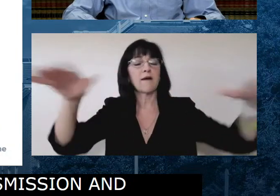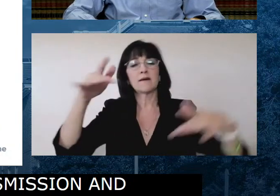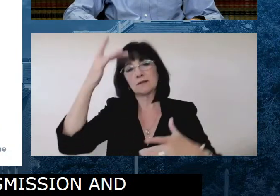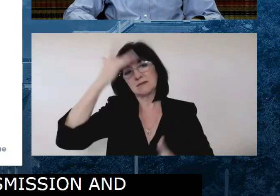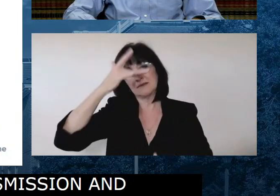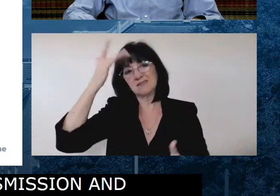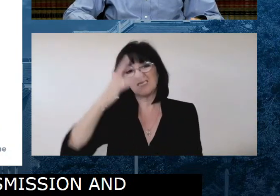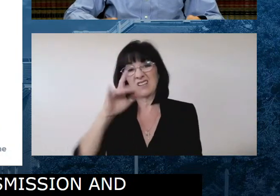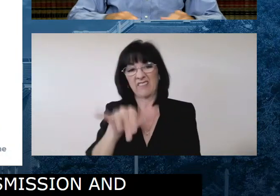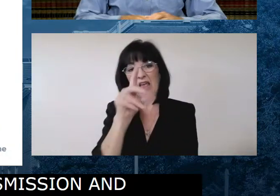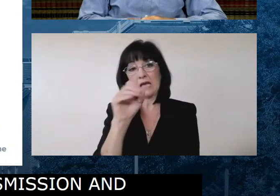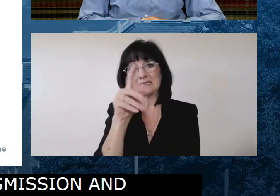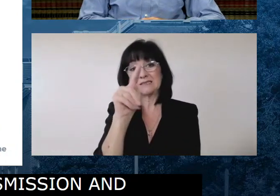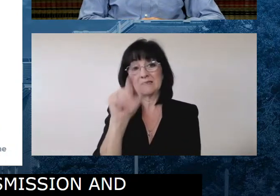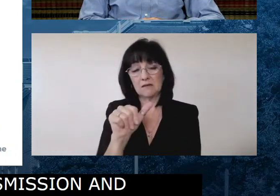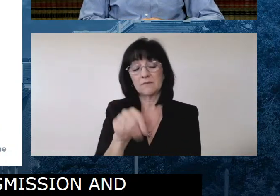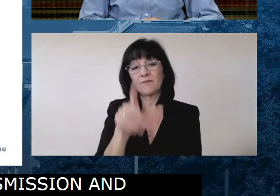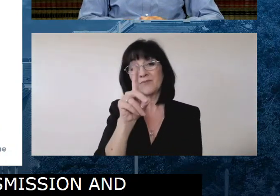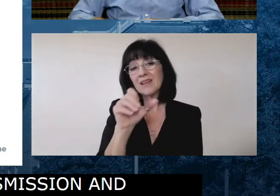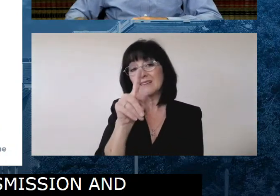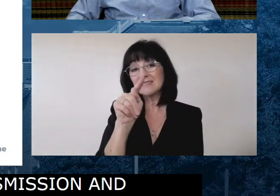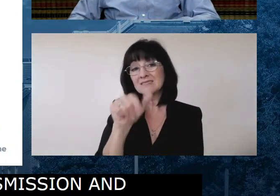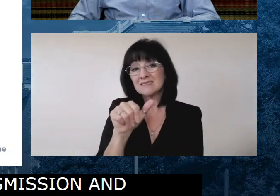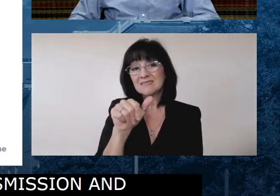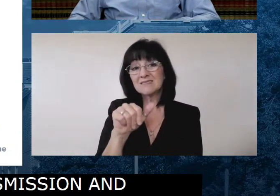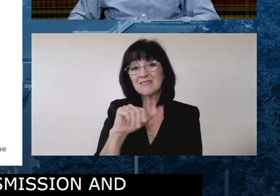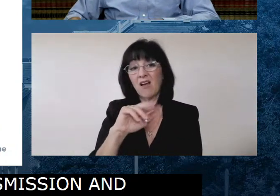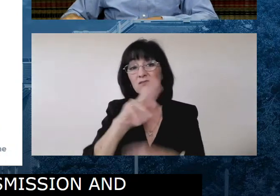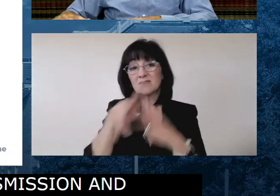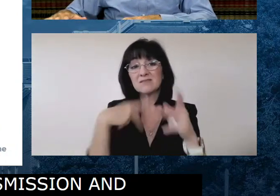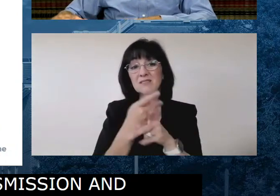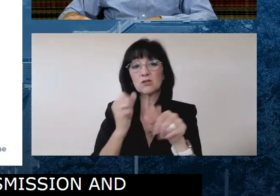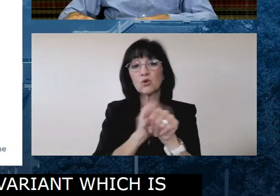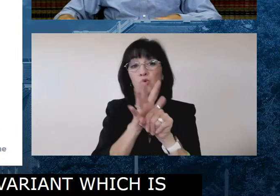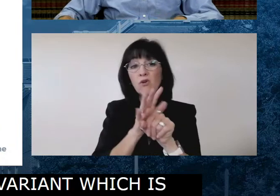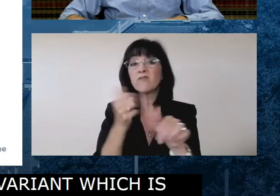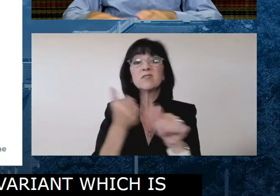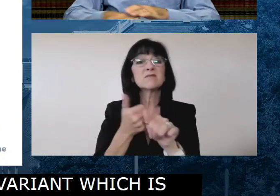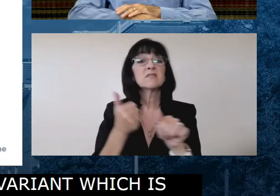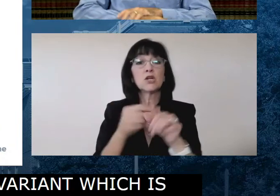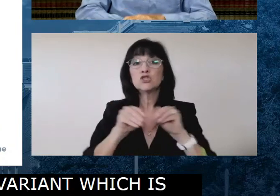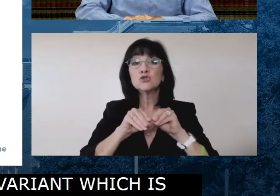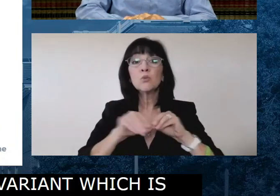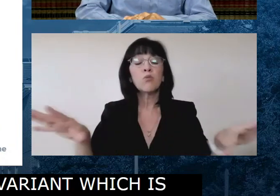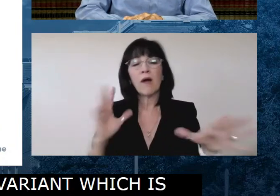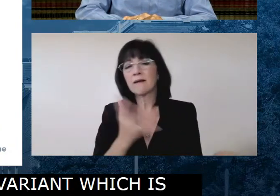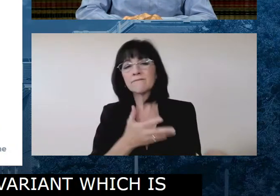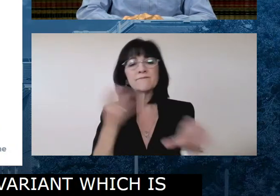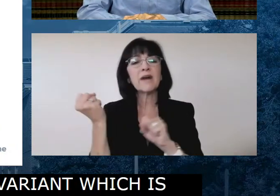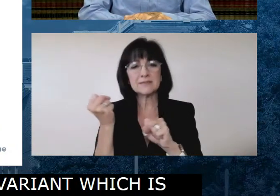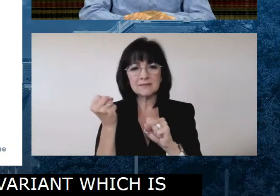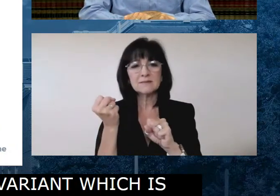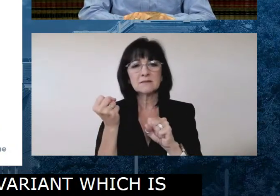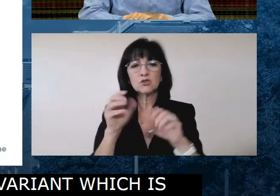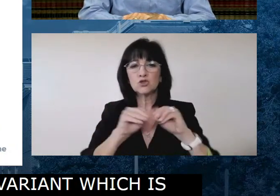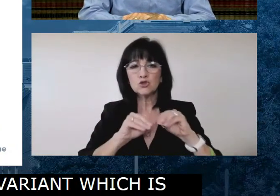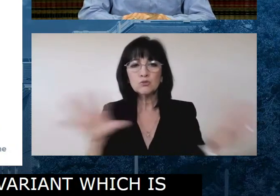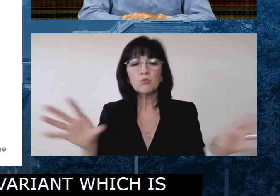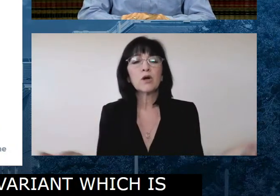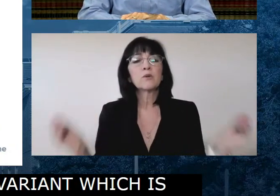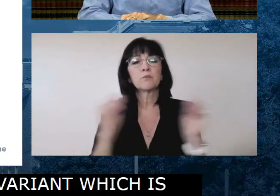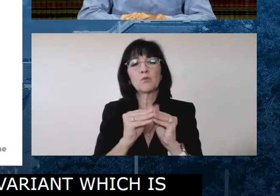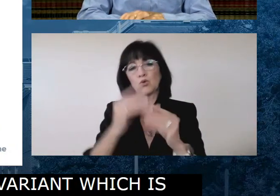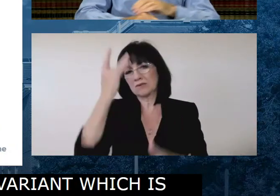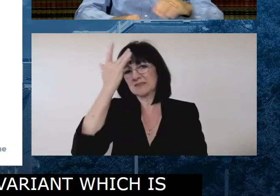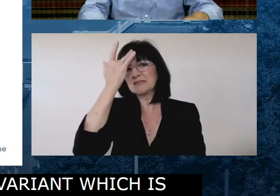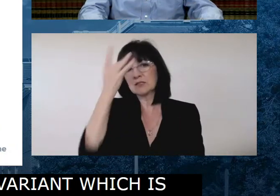variant, which is more virulent. It spreads faster, and it is providing or causing